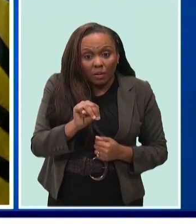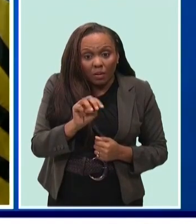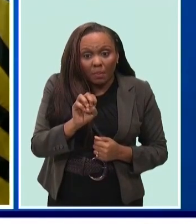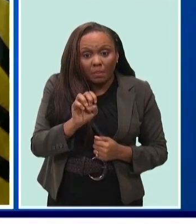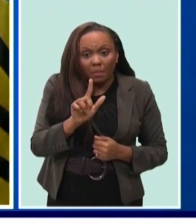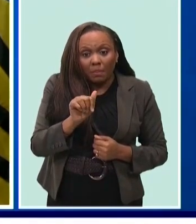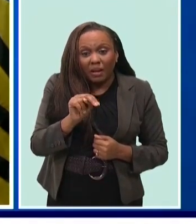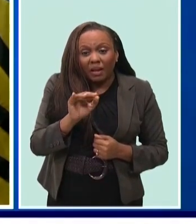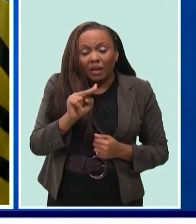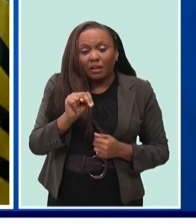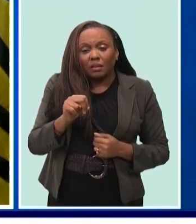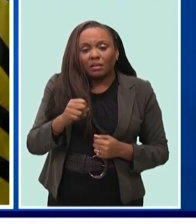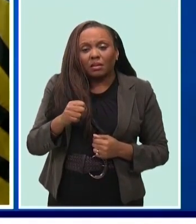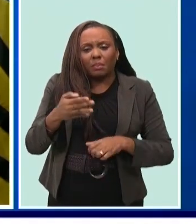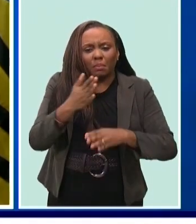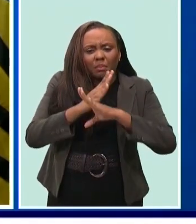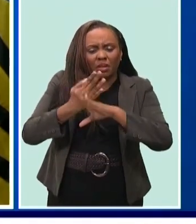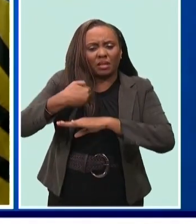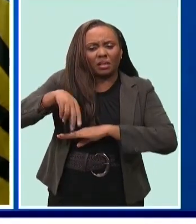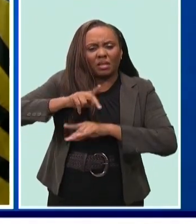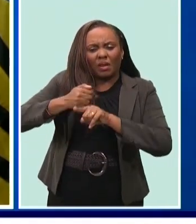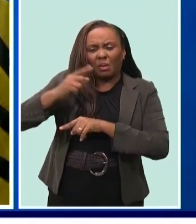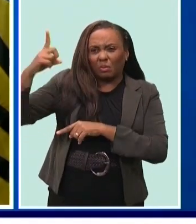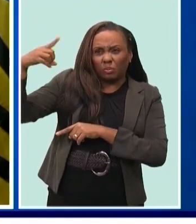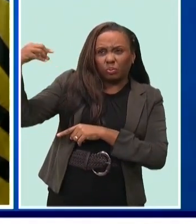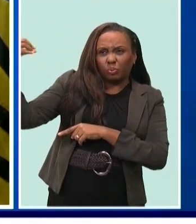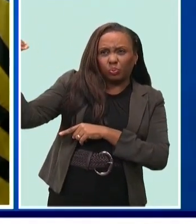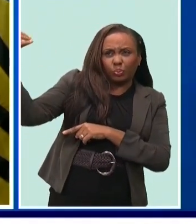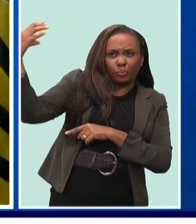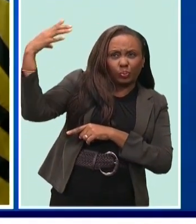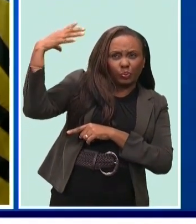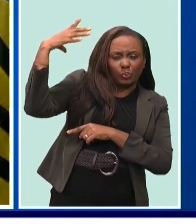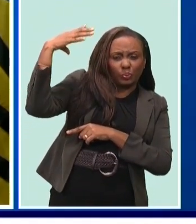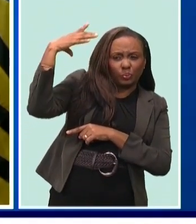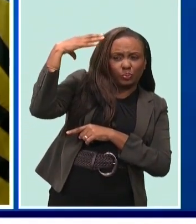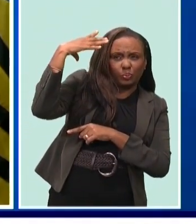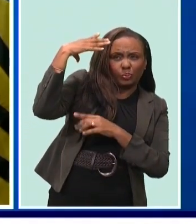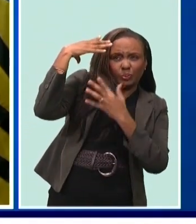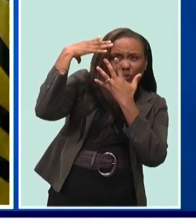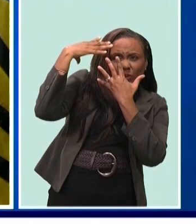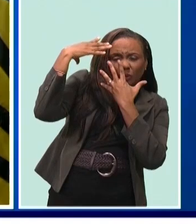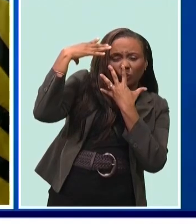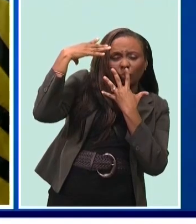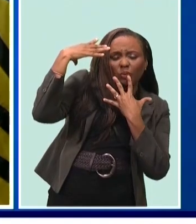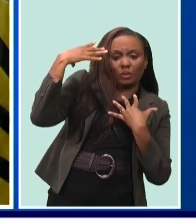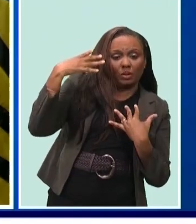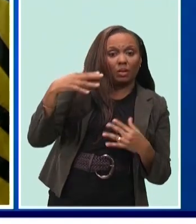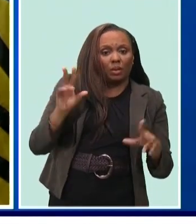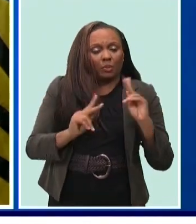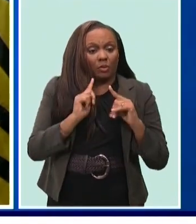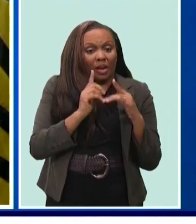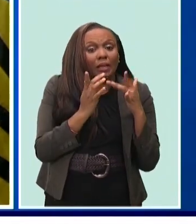protection from the ultraviolet rays, which are beating down on us every day. So for the very light-skinned individual,